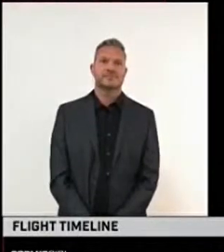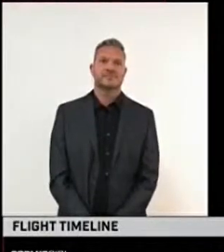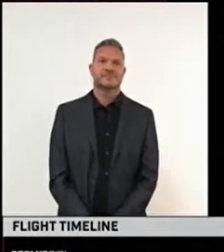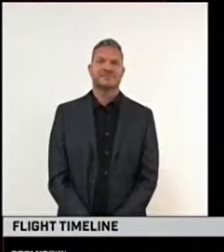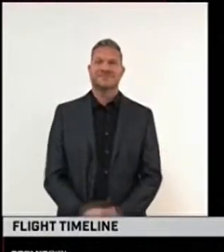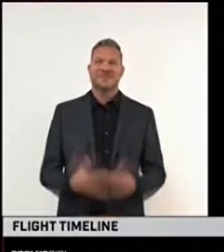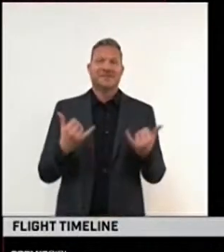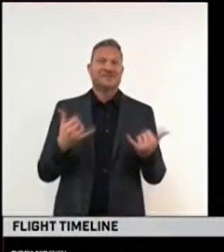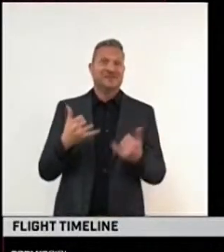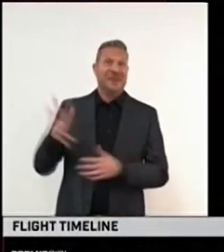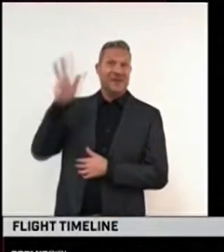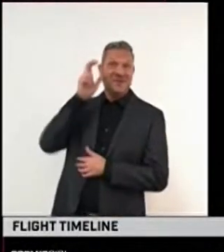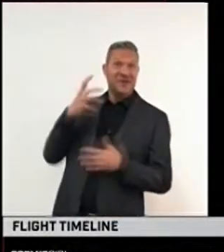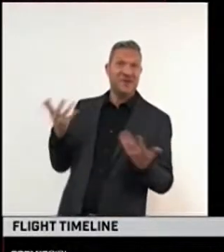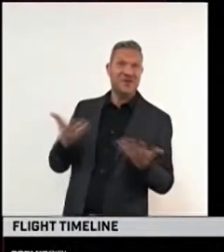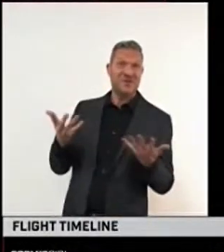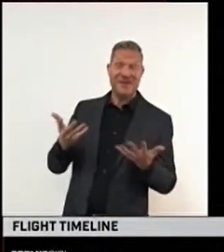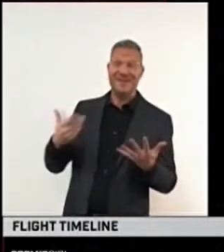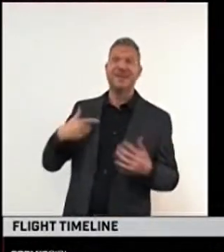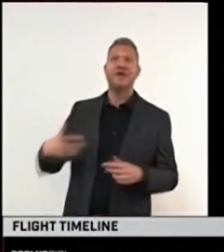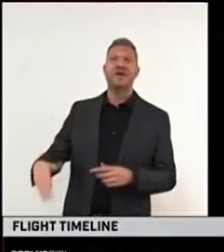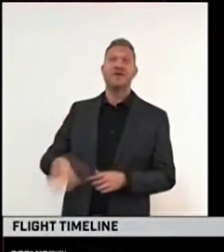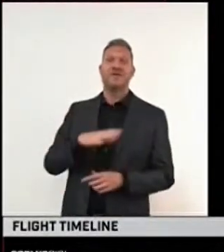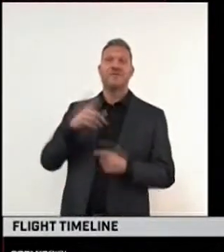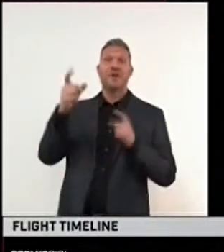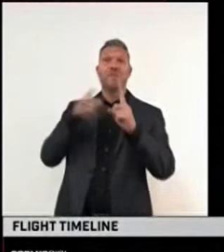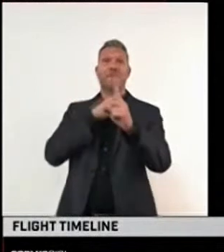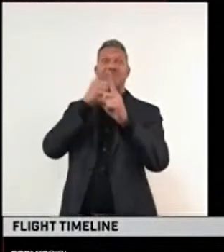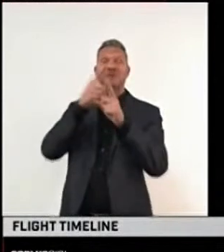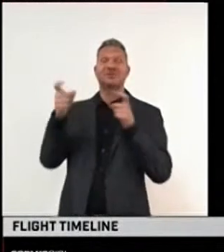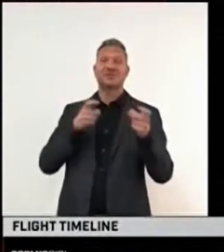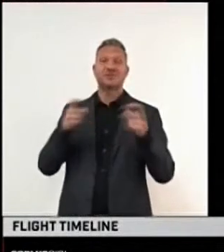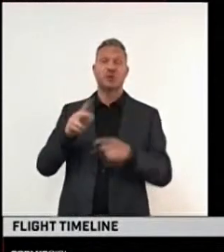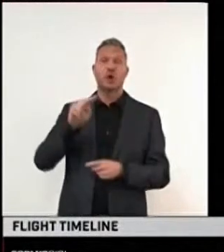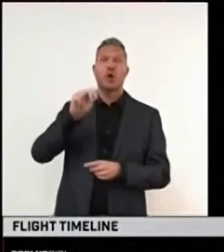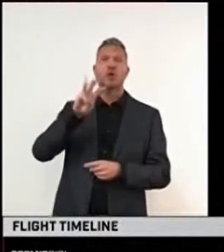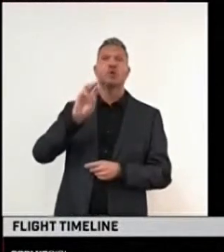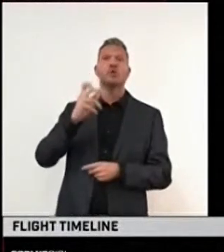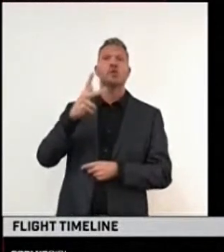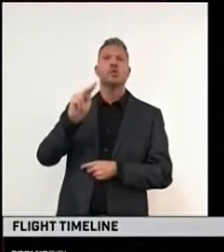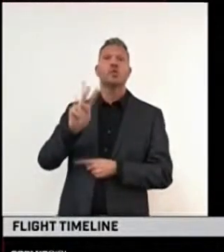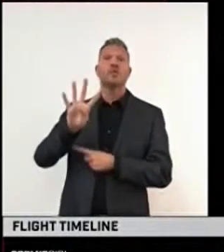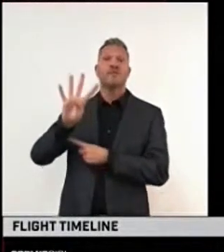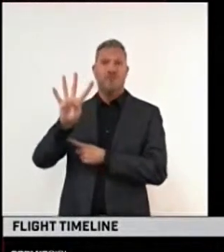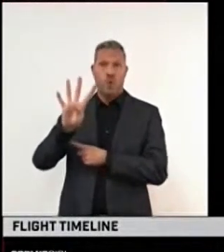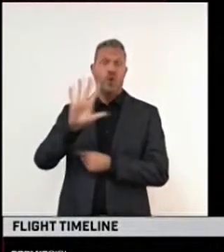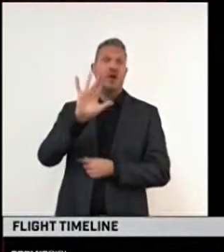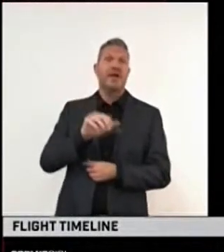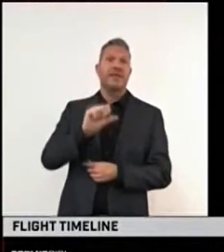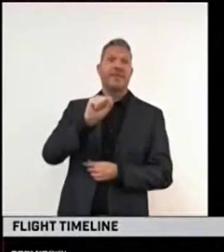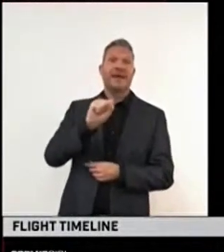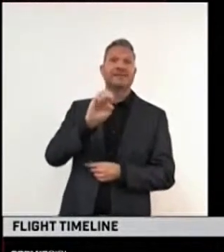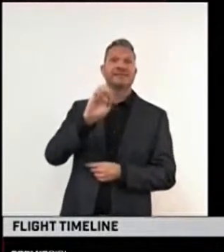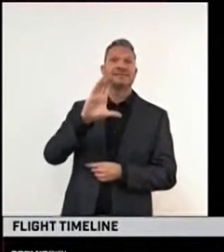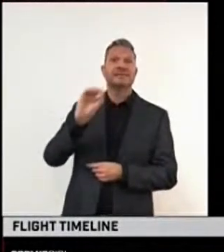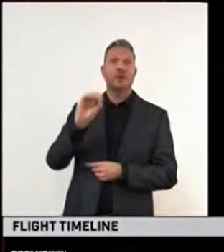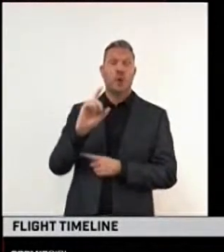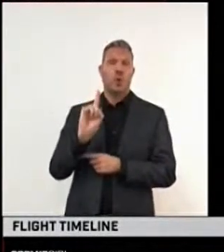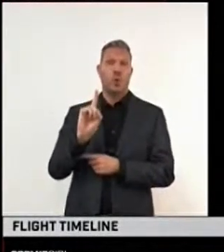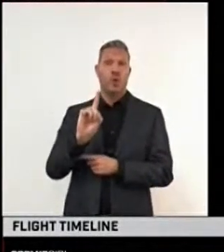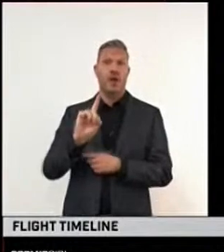So we just heard from Mission Control that we just shut off Newton 4, so that was our SECO 1, and we've begun that maneuver that